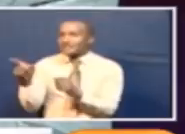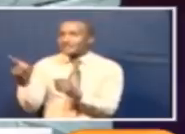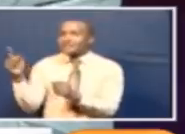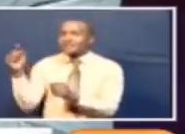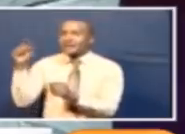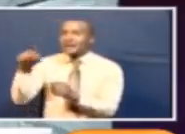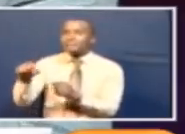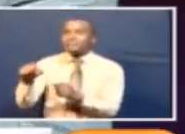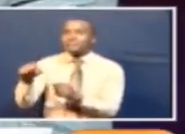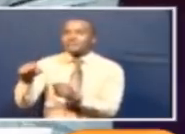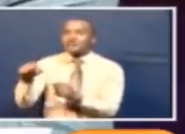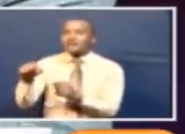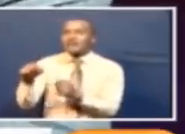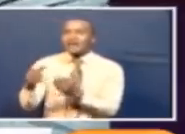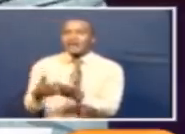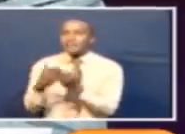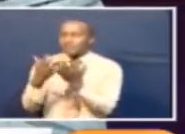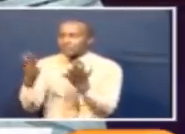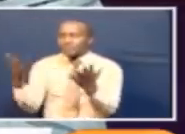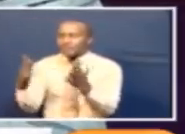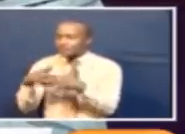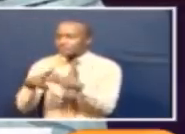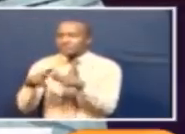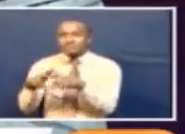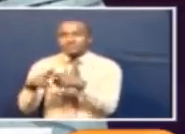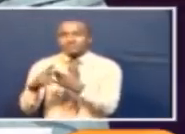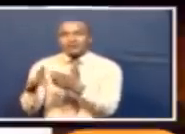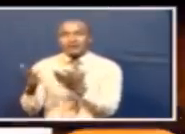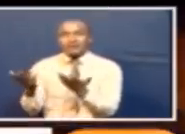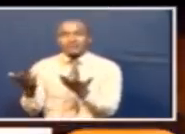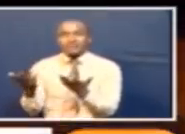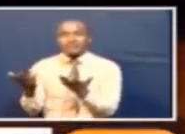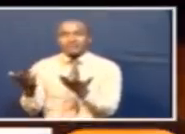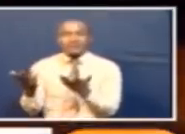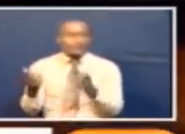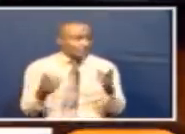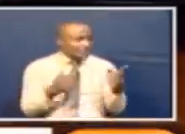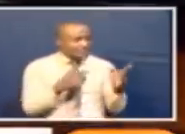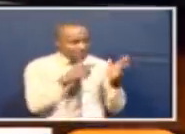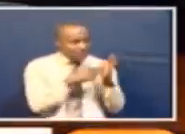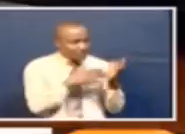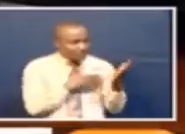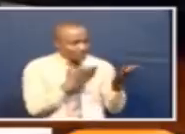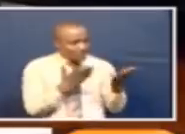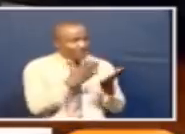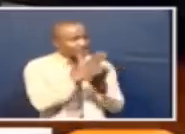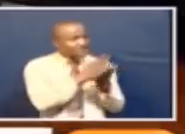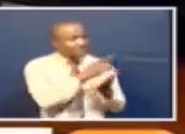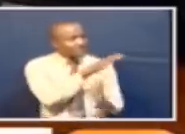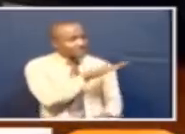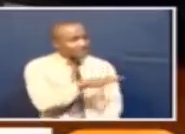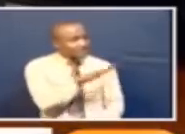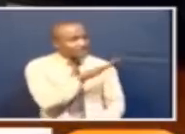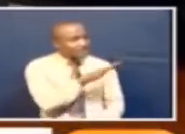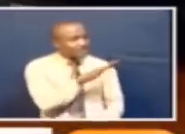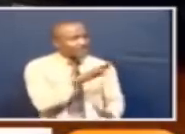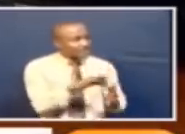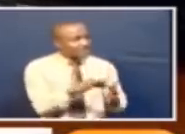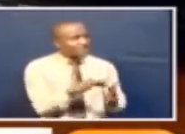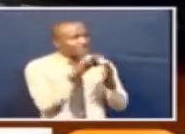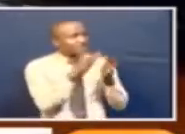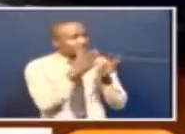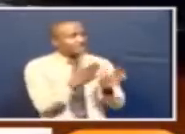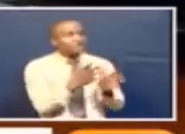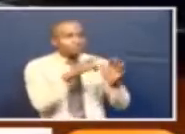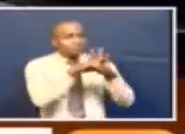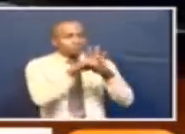How is that related to the equipment that you're talking about? I mean, the point is, what they are saying is, in some of these areas, the specialists are not going in some